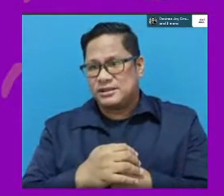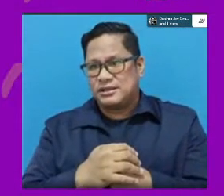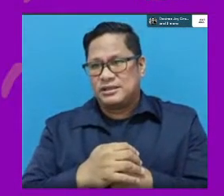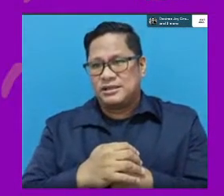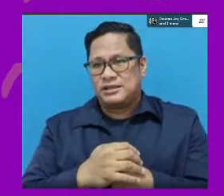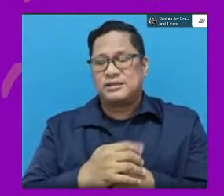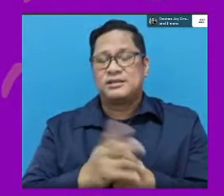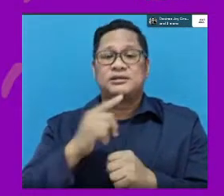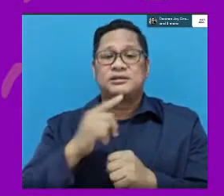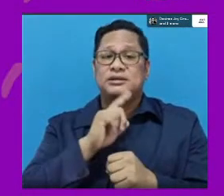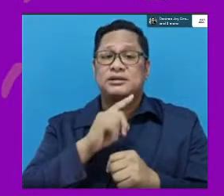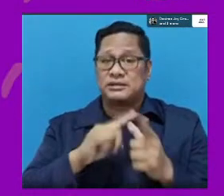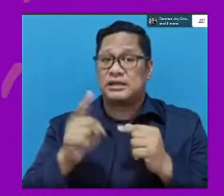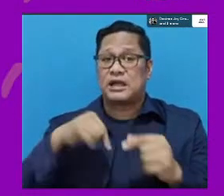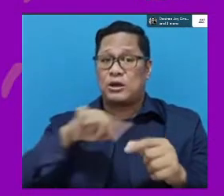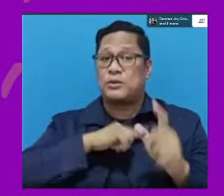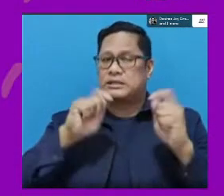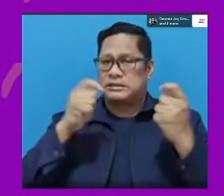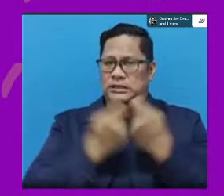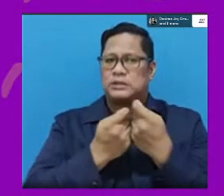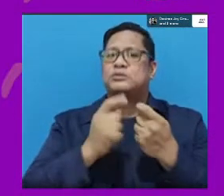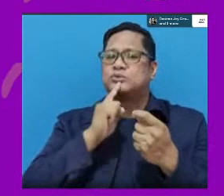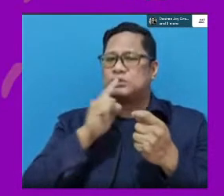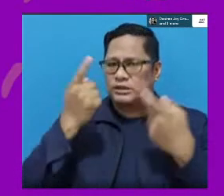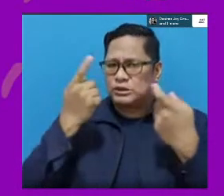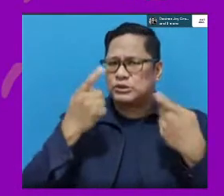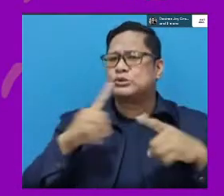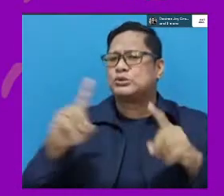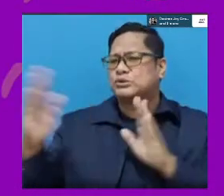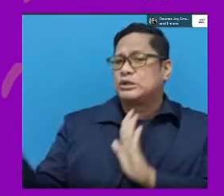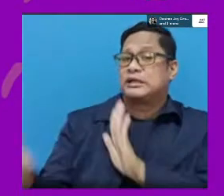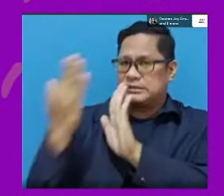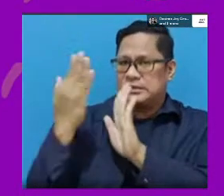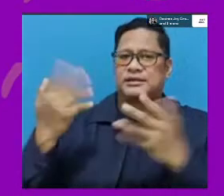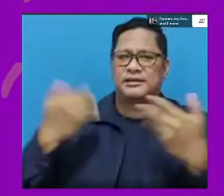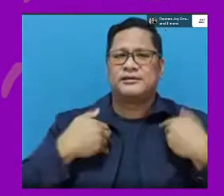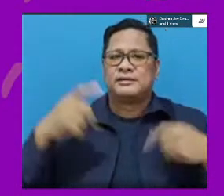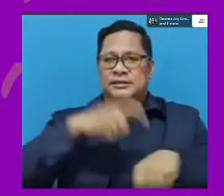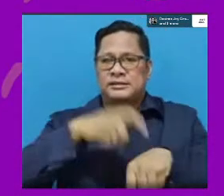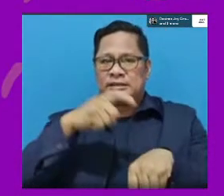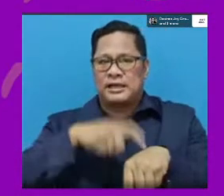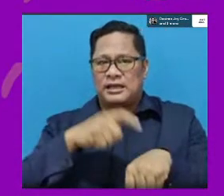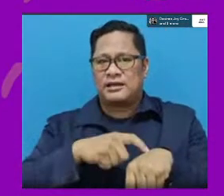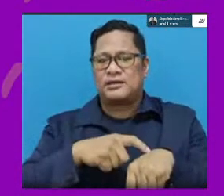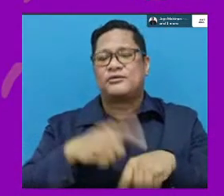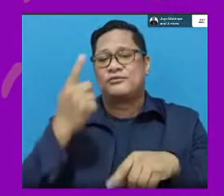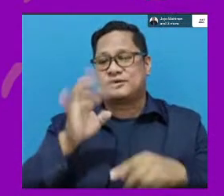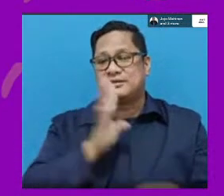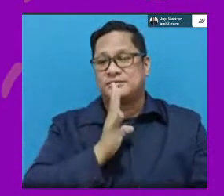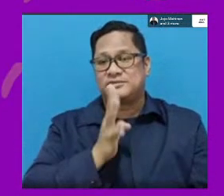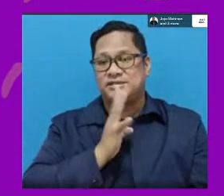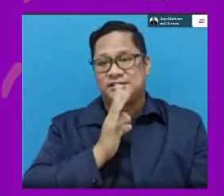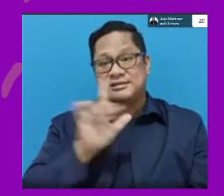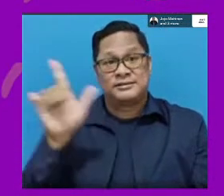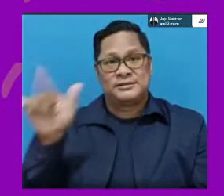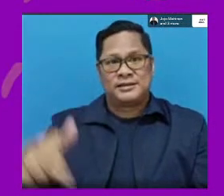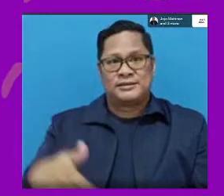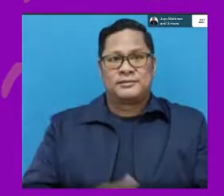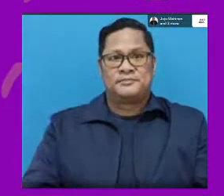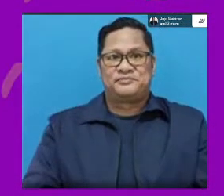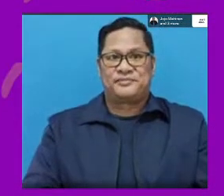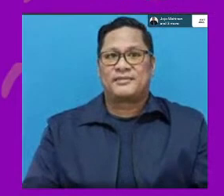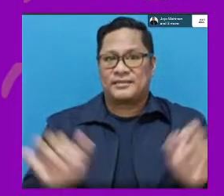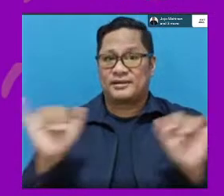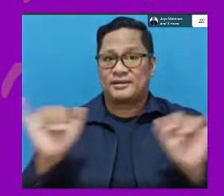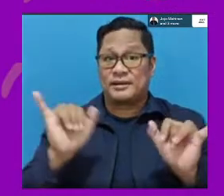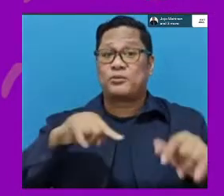and our team will do our best to address these, and we may also have time to pose these to some of the speakers later. We're also